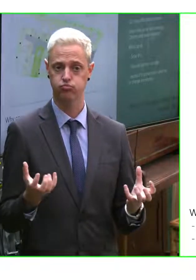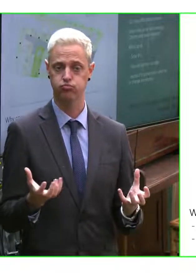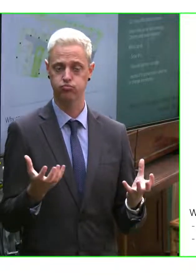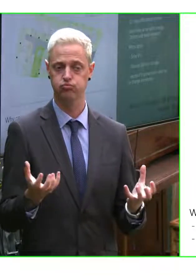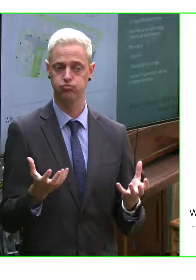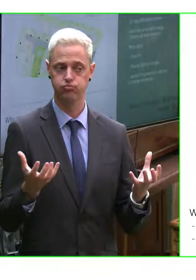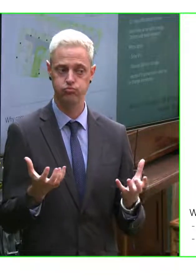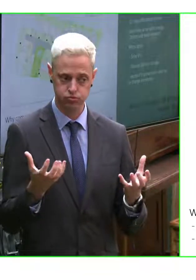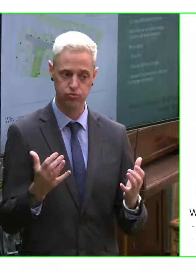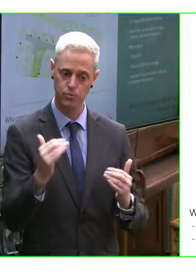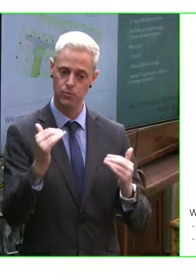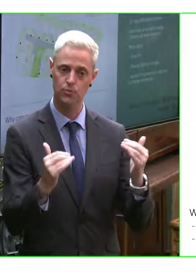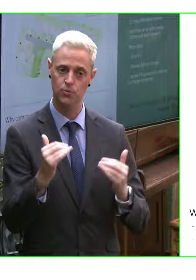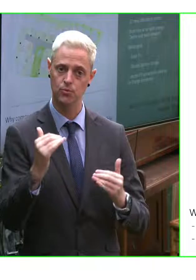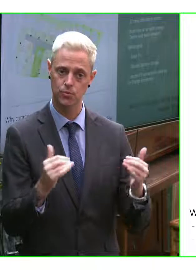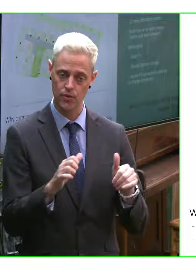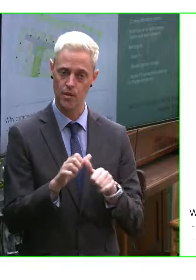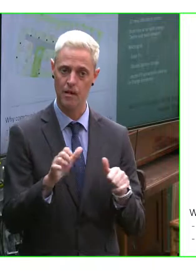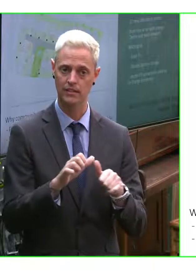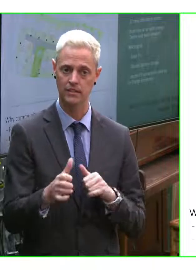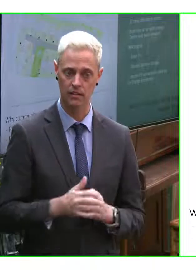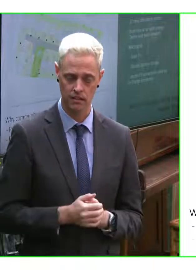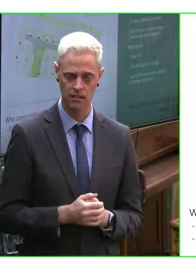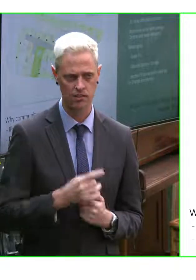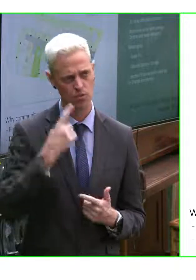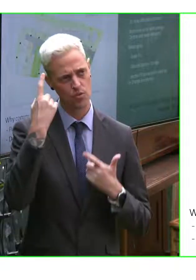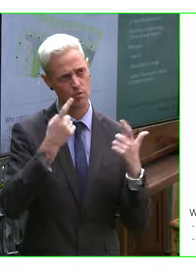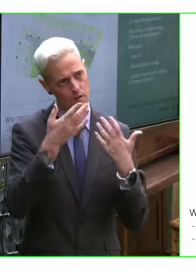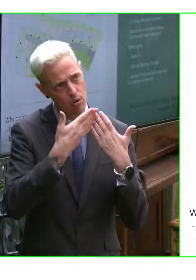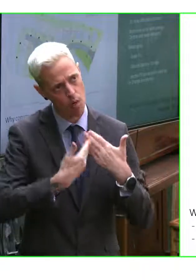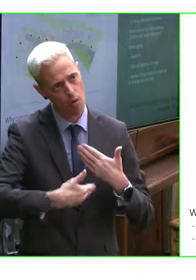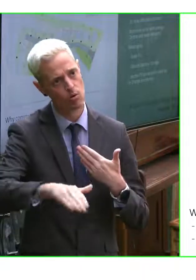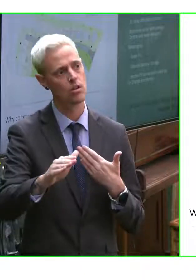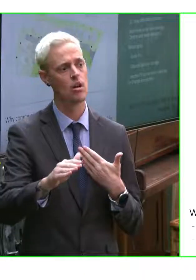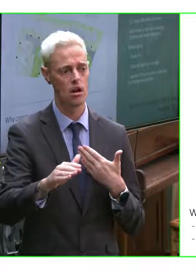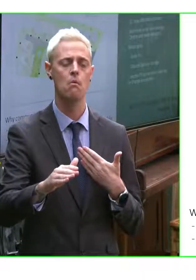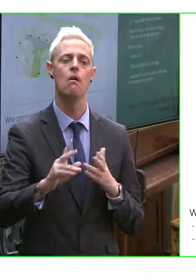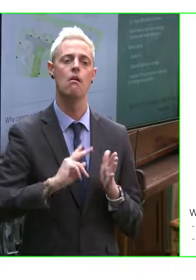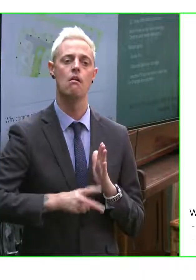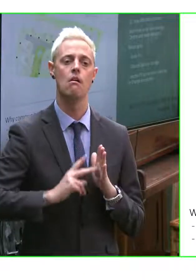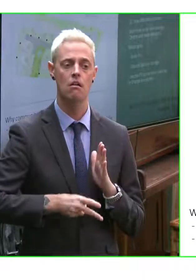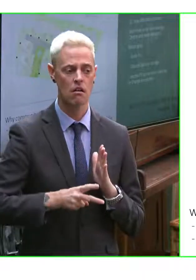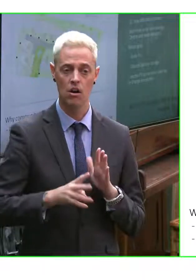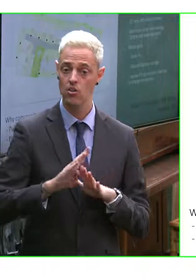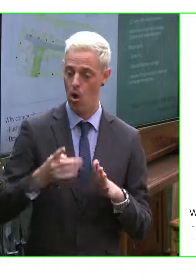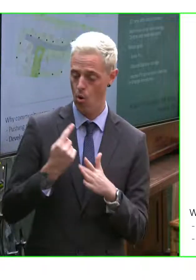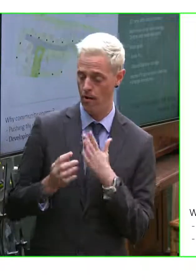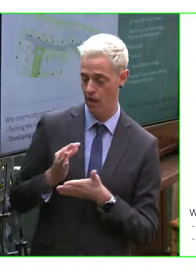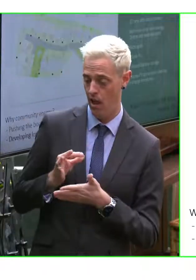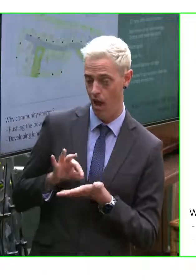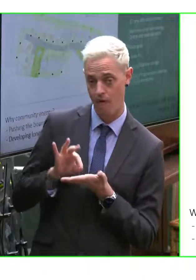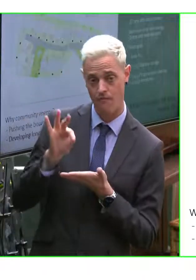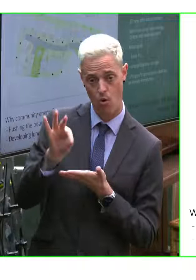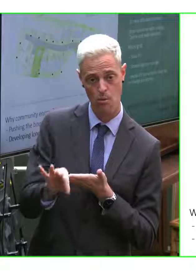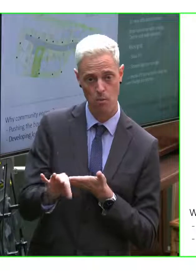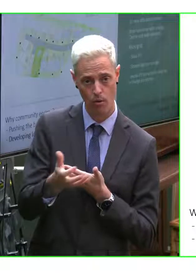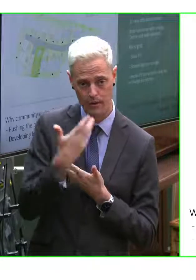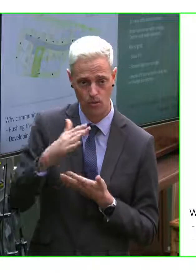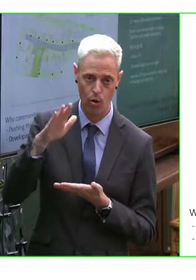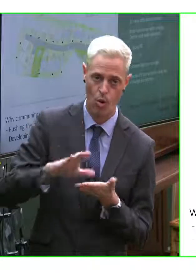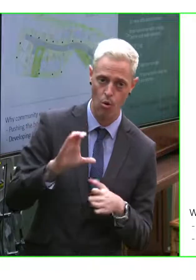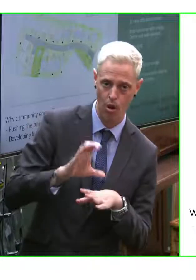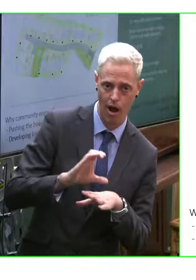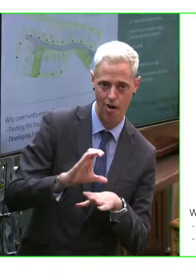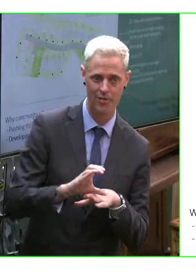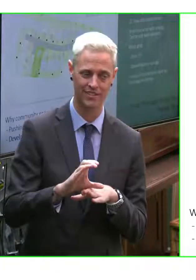better coefficient of performance. So it's really thinking about the long term, not just affordable heat and the low carbon heat, but also